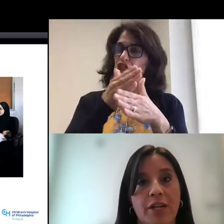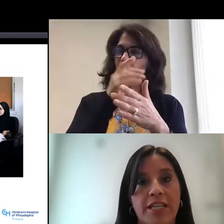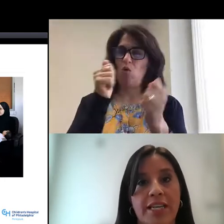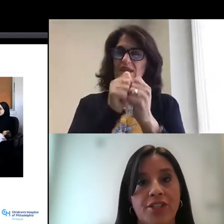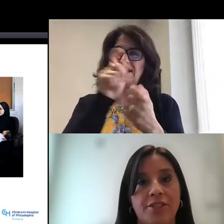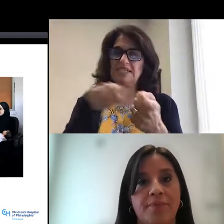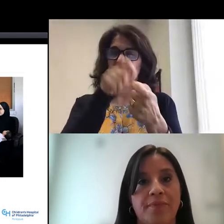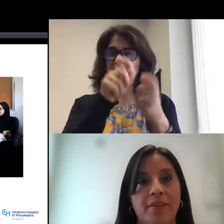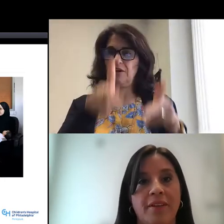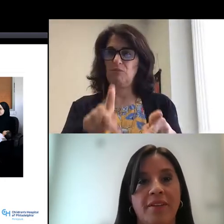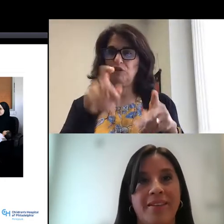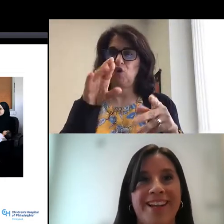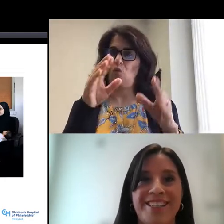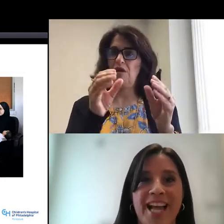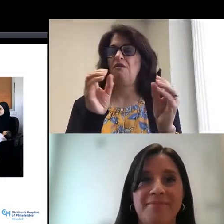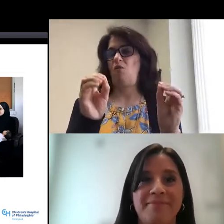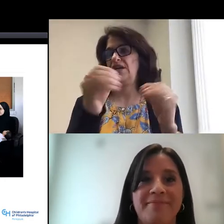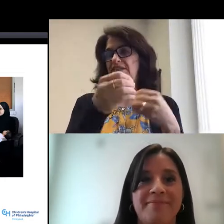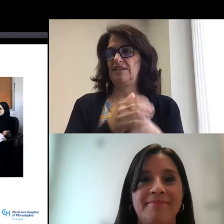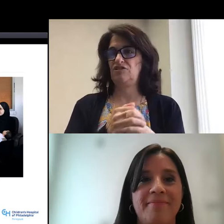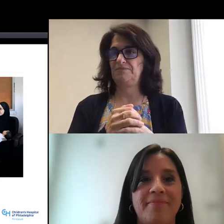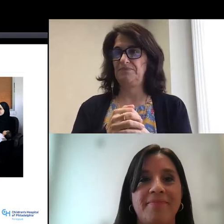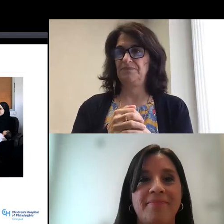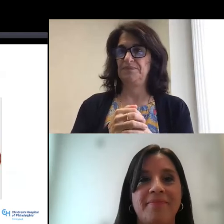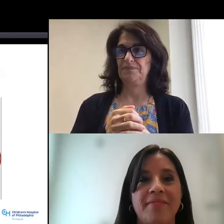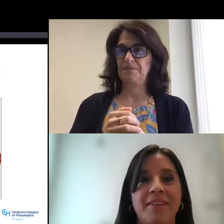or organization. Next slide.